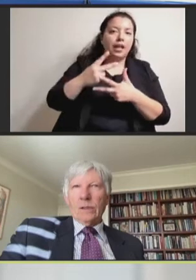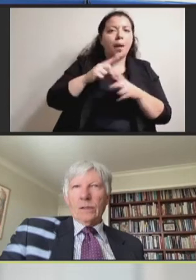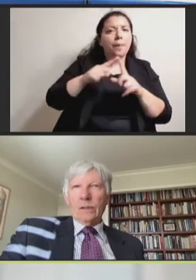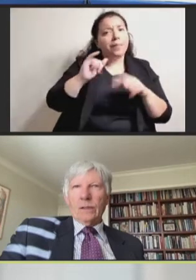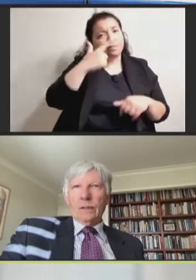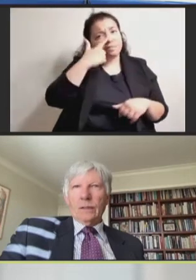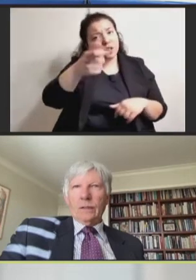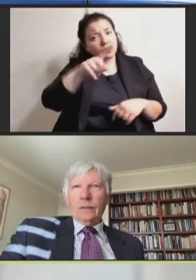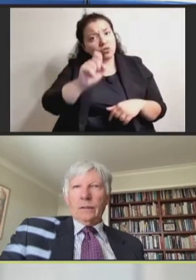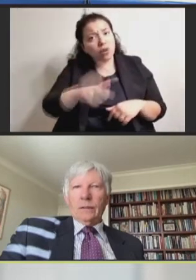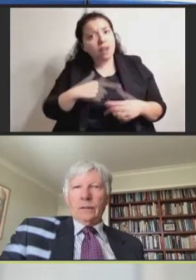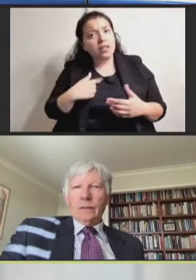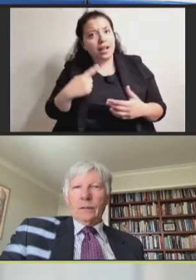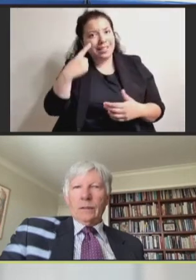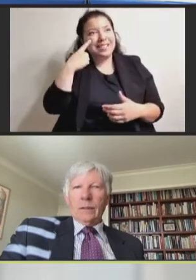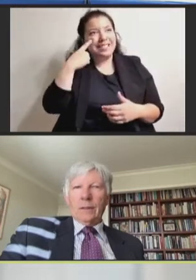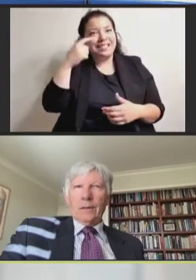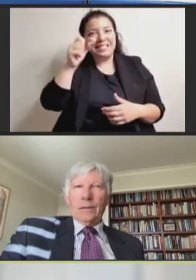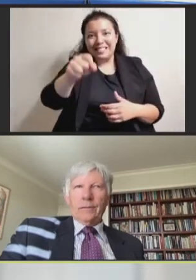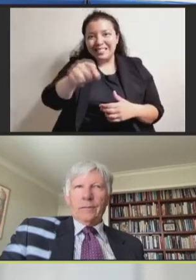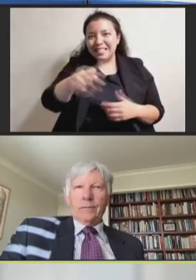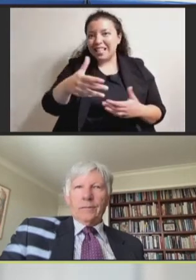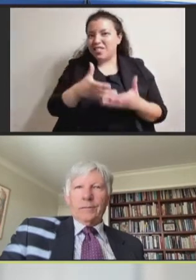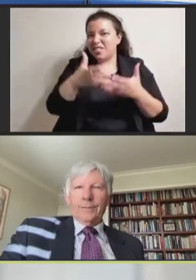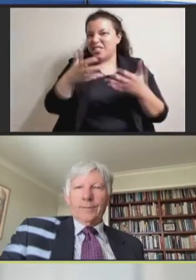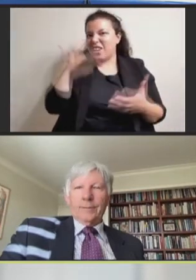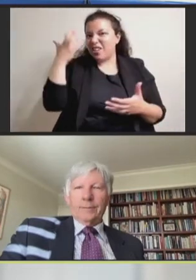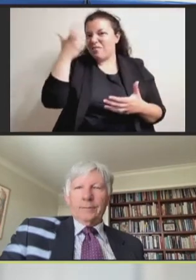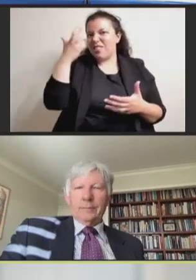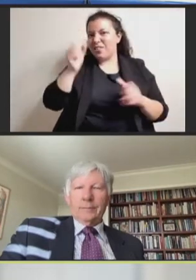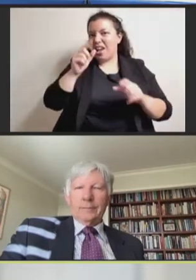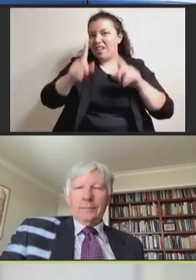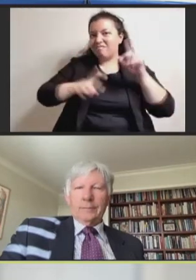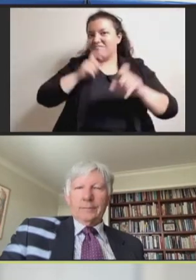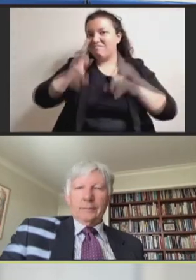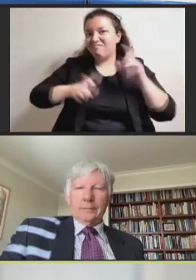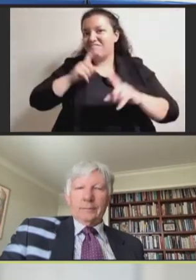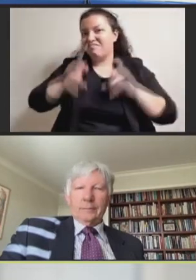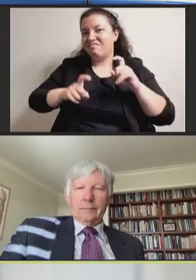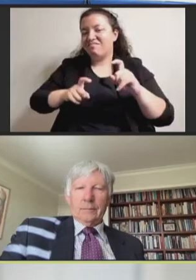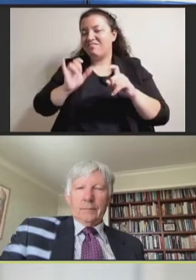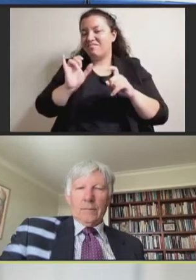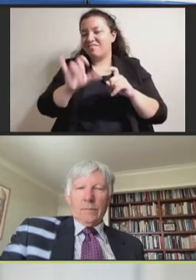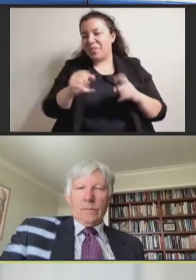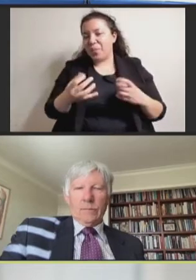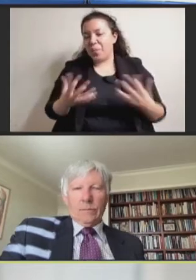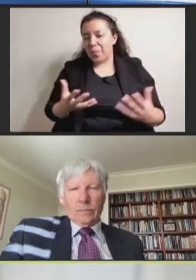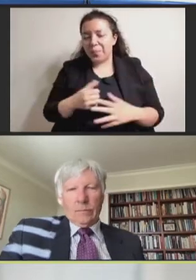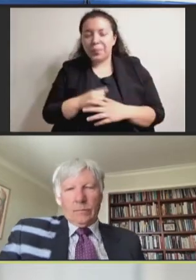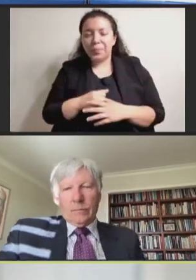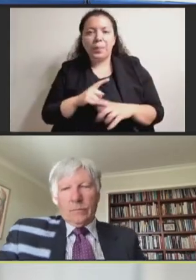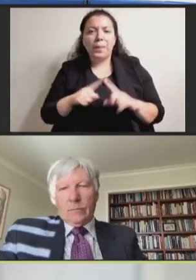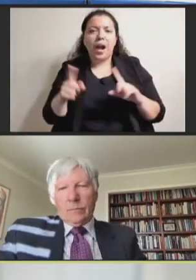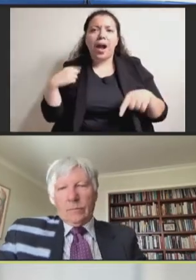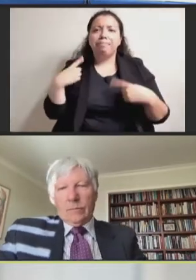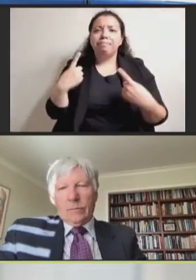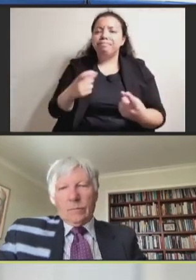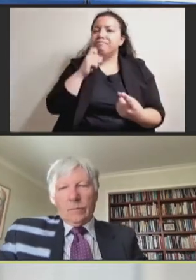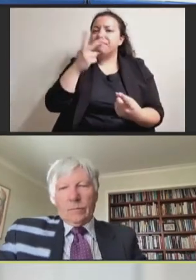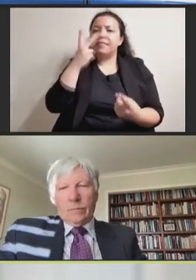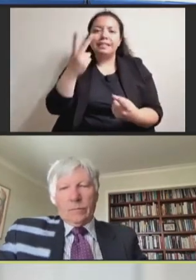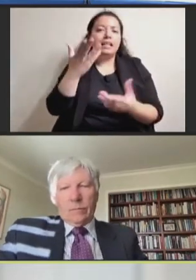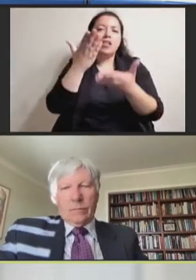that there's lots of areas to investigate in the future. But yeah, we haven't seen any real evidence yet of that so